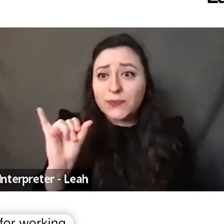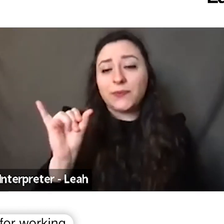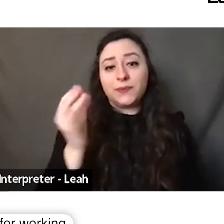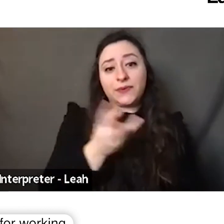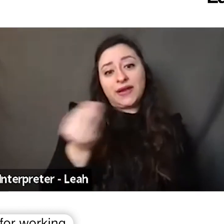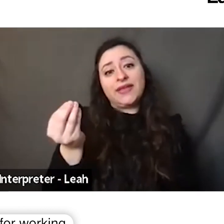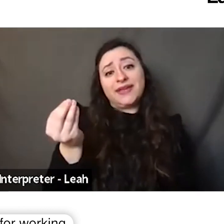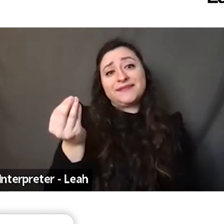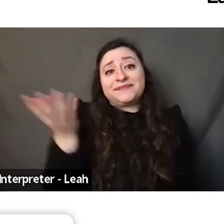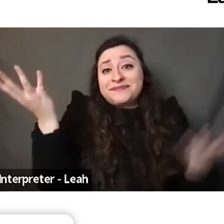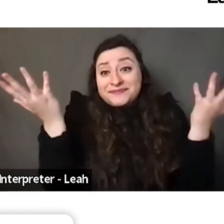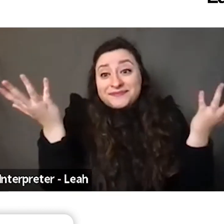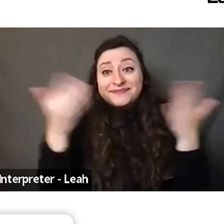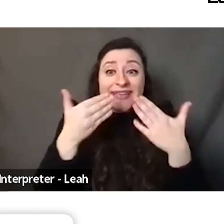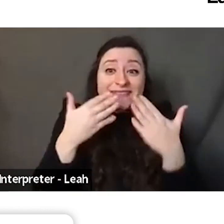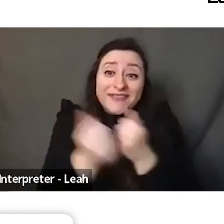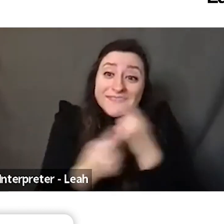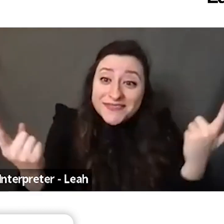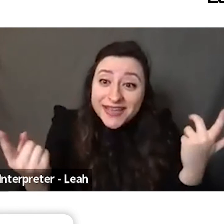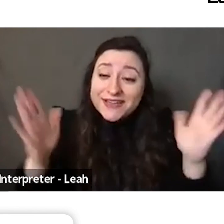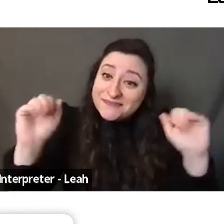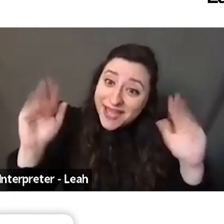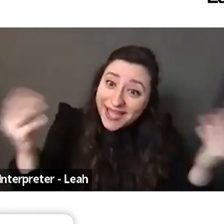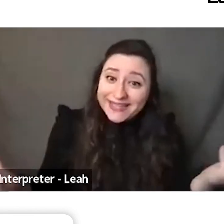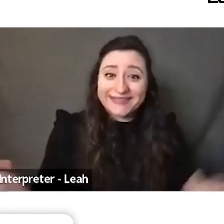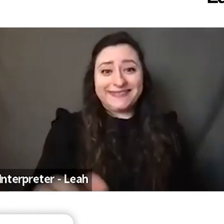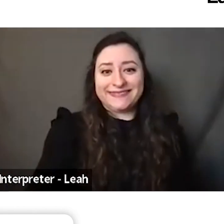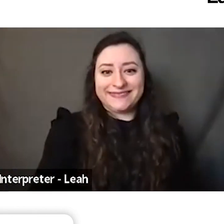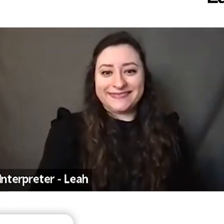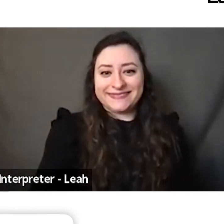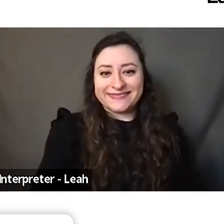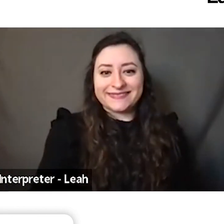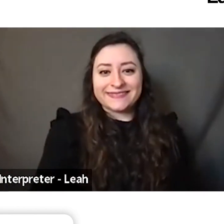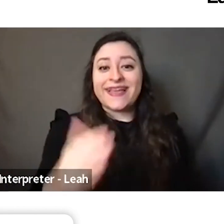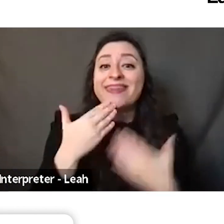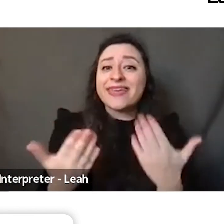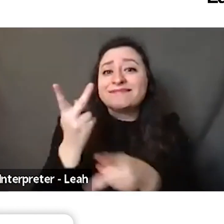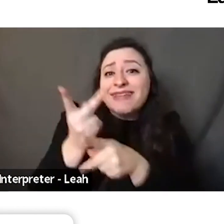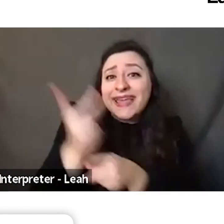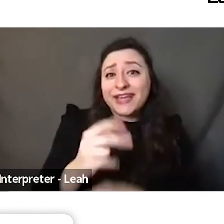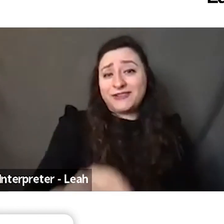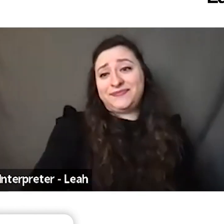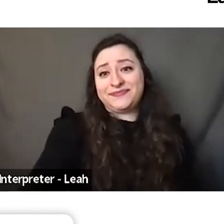And on that note, thank you, everyone. Goodbye and take care.